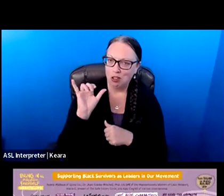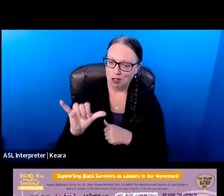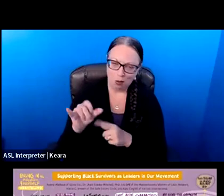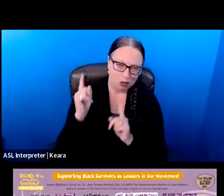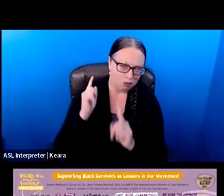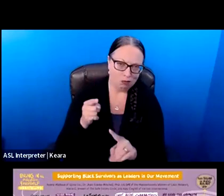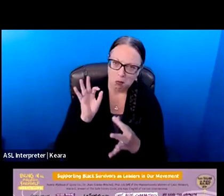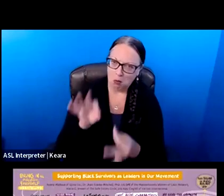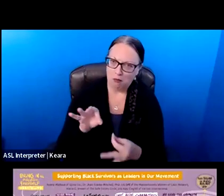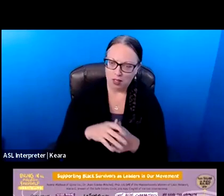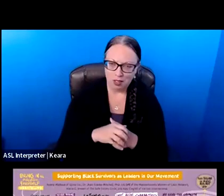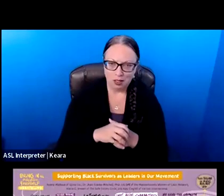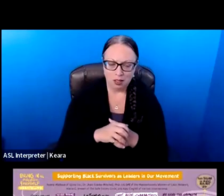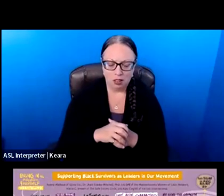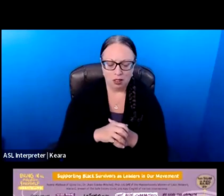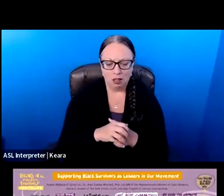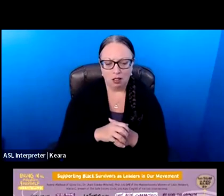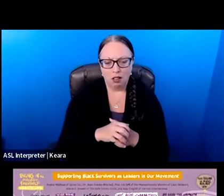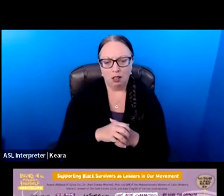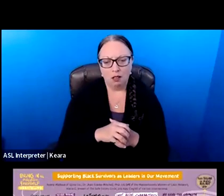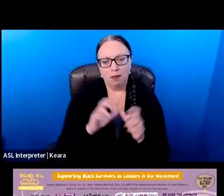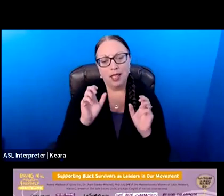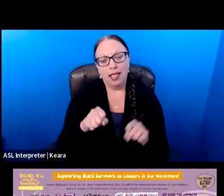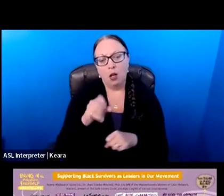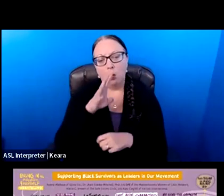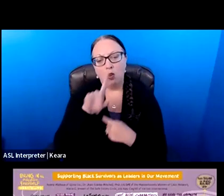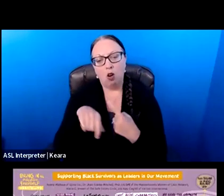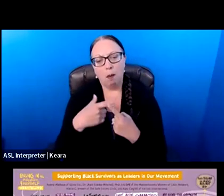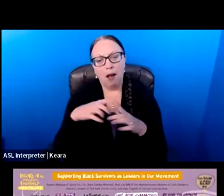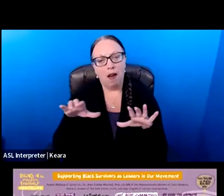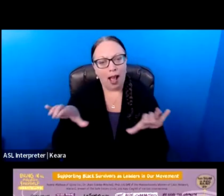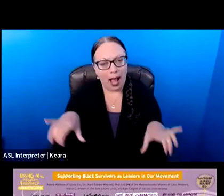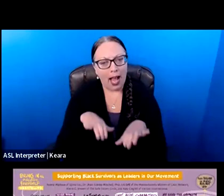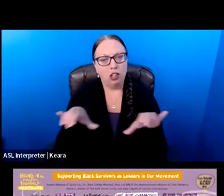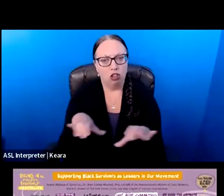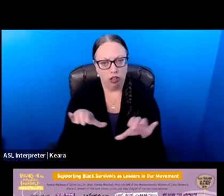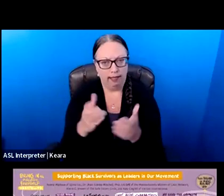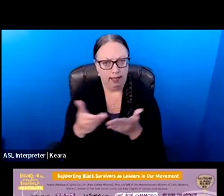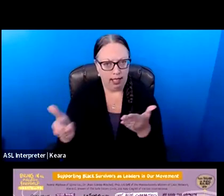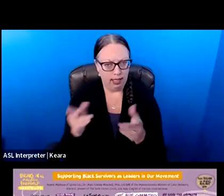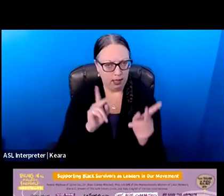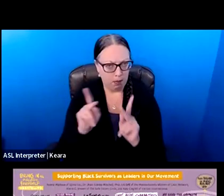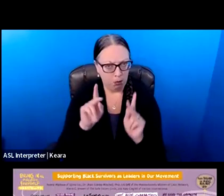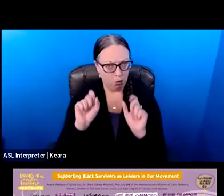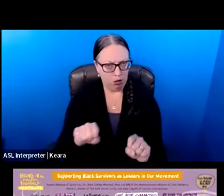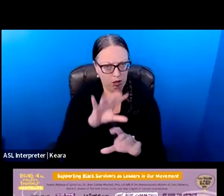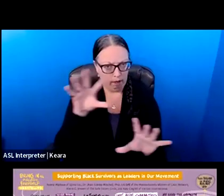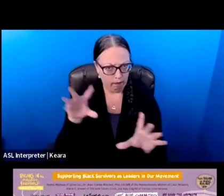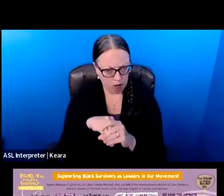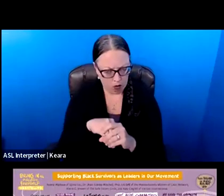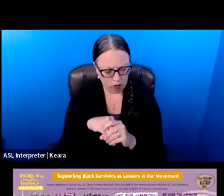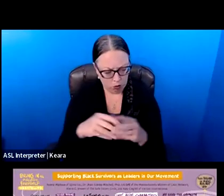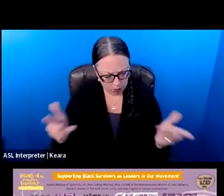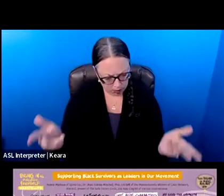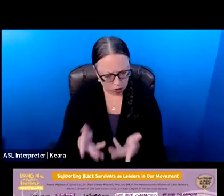Can we talk about some tangible action steps that folks can engage in to foster